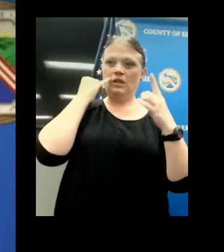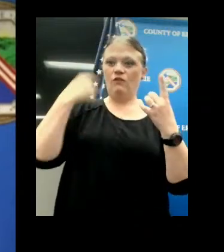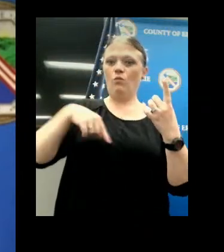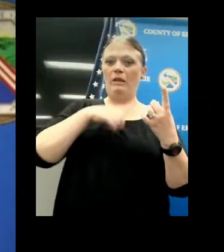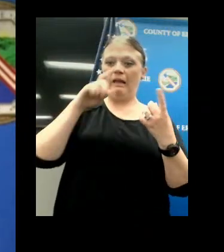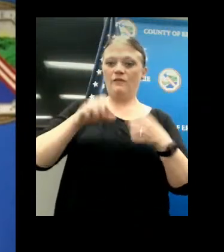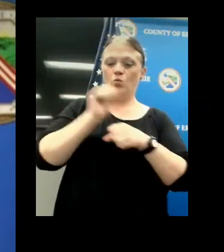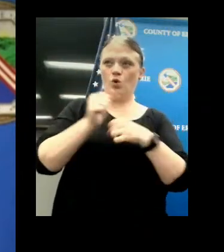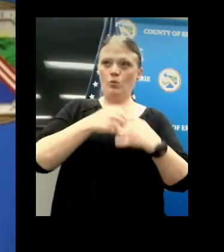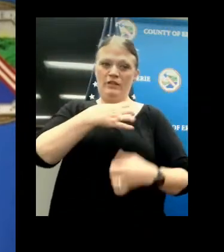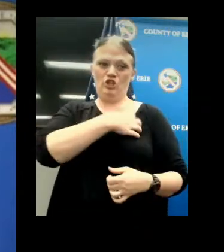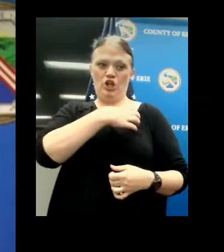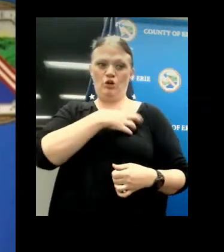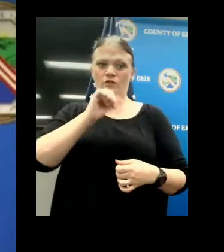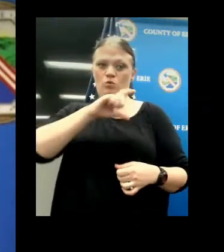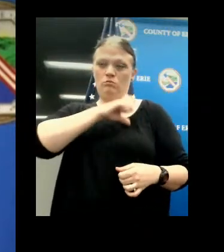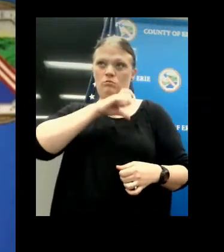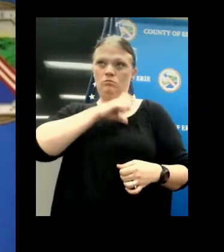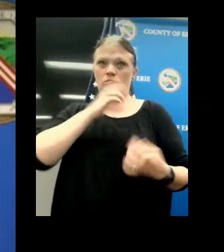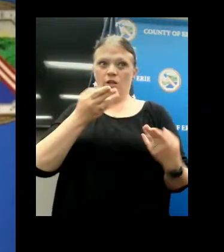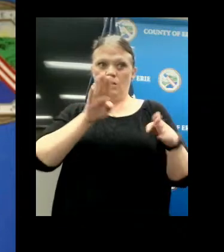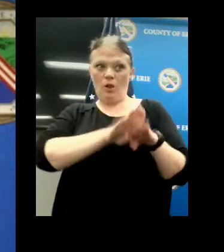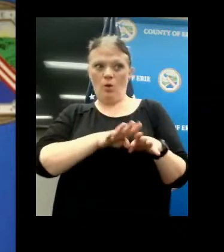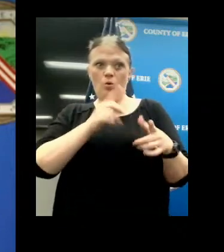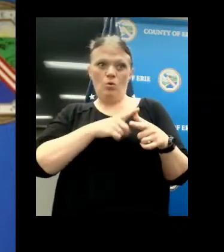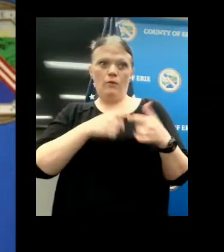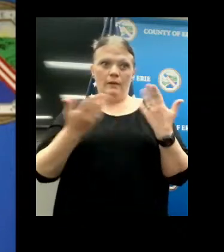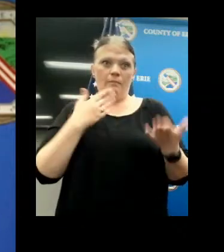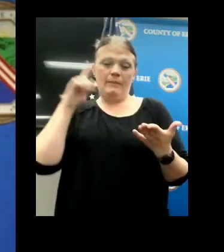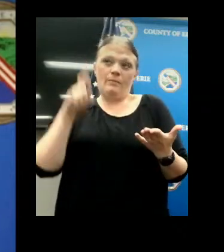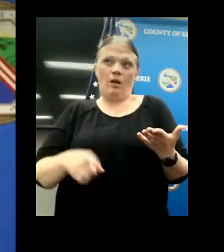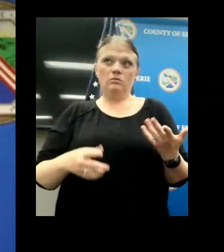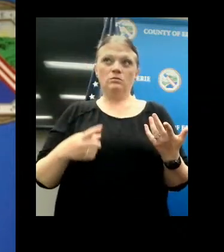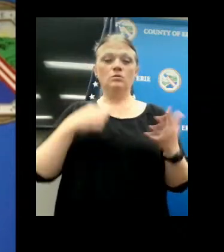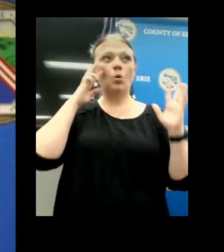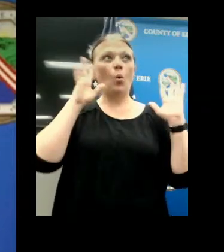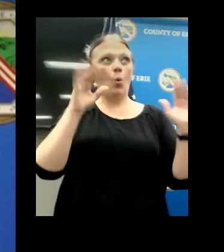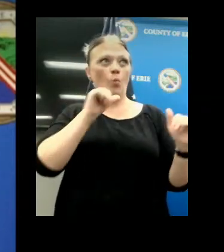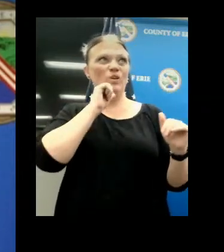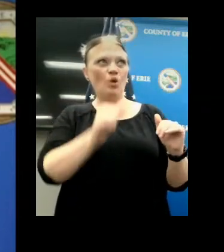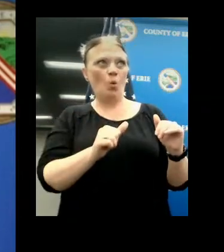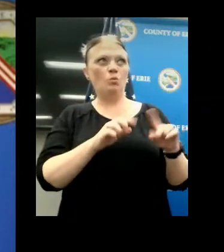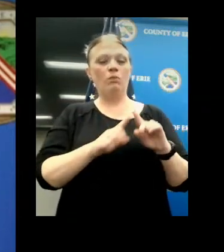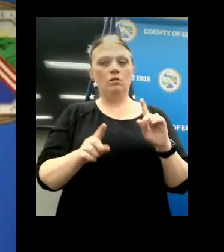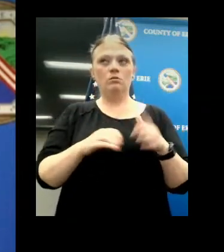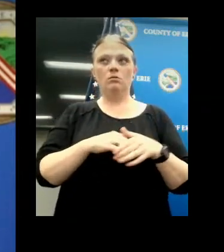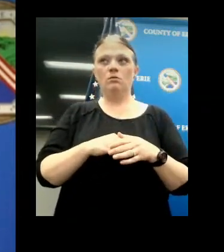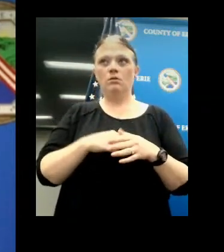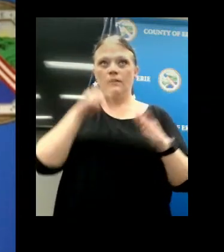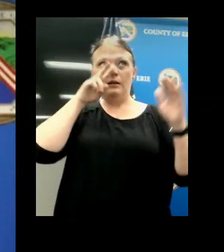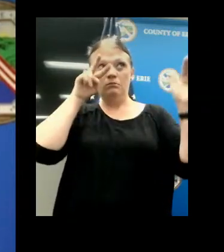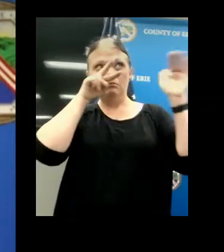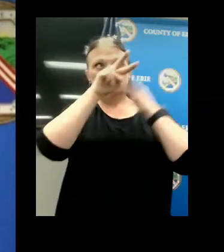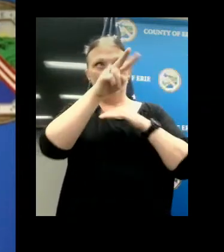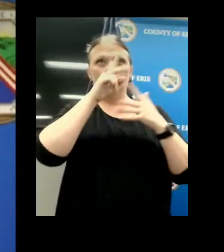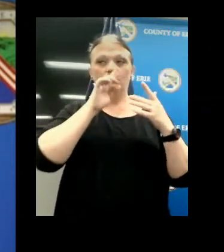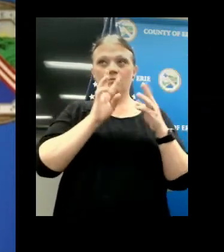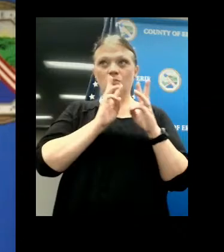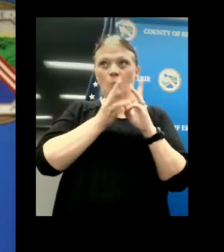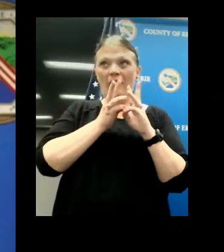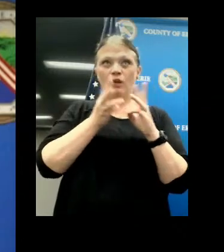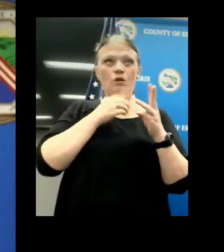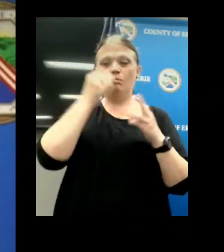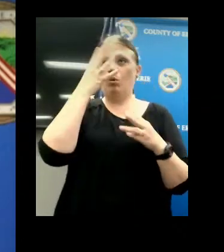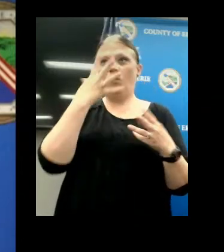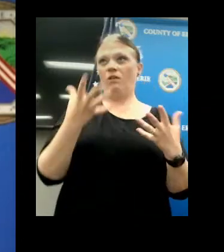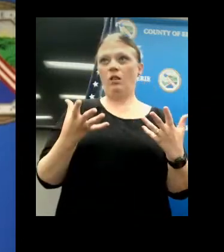work with the Erie County Sheriffs or Evans PD and close the lockdown, we may have to do that. We hope we don't have to do that. The forecast is a beautiful, like